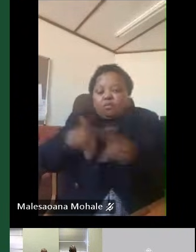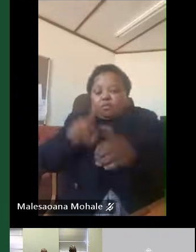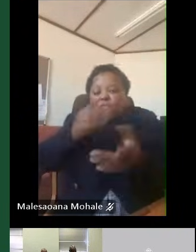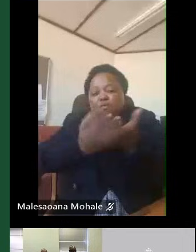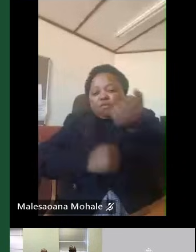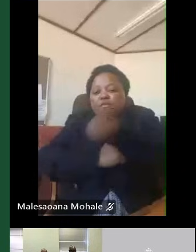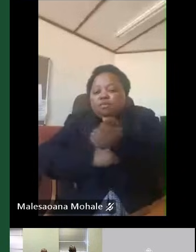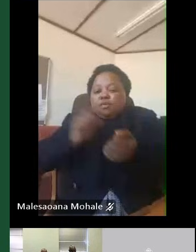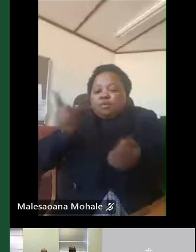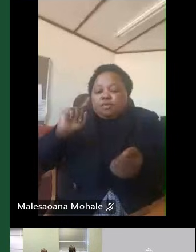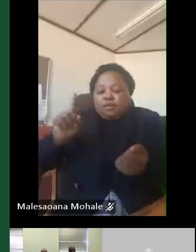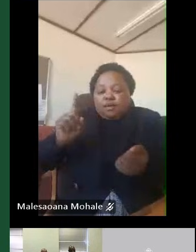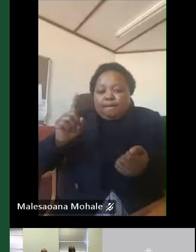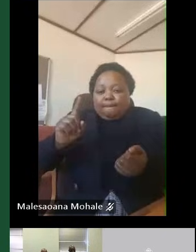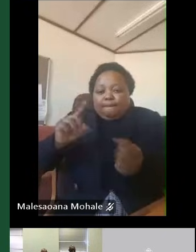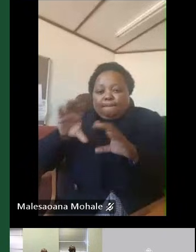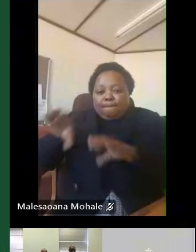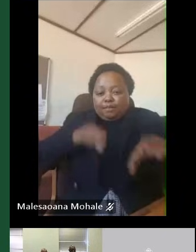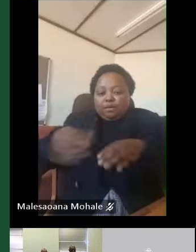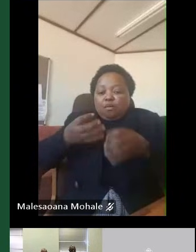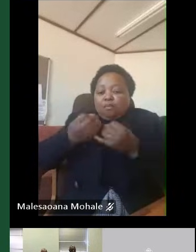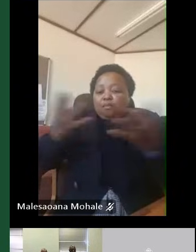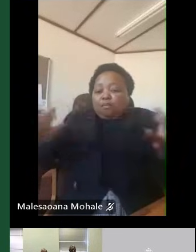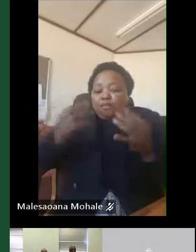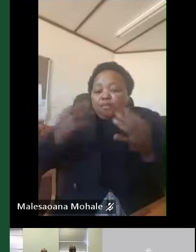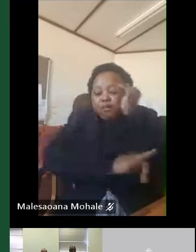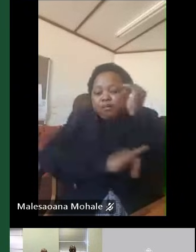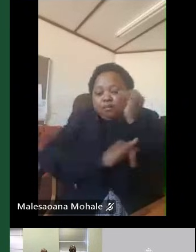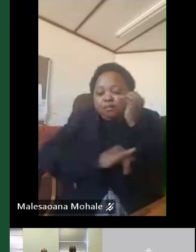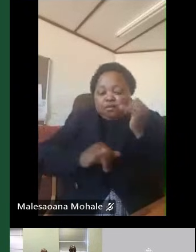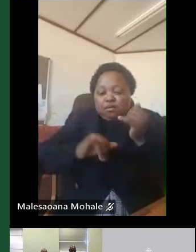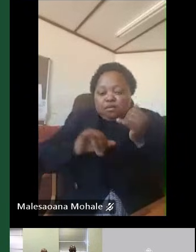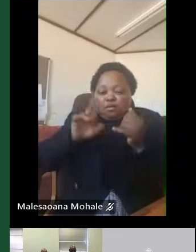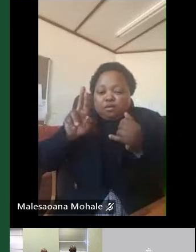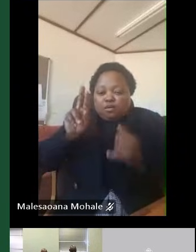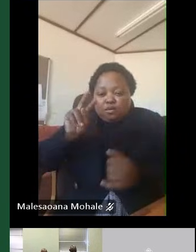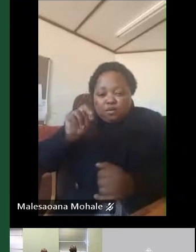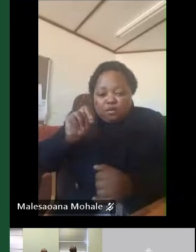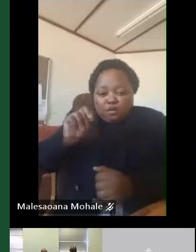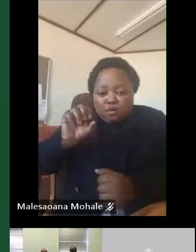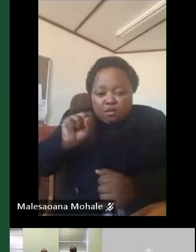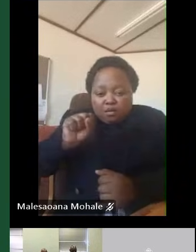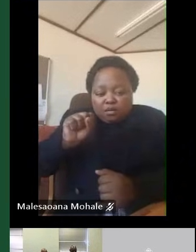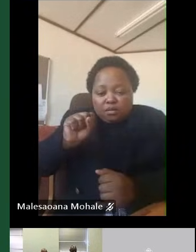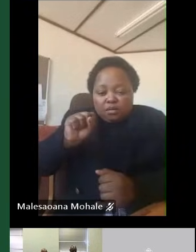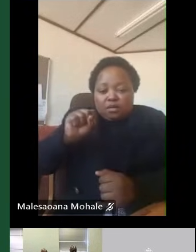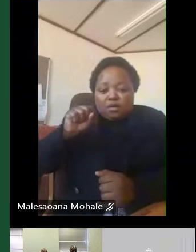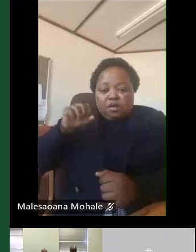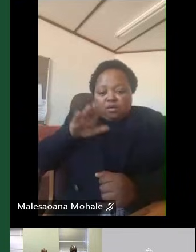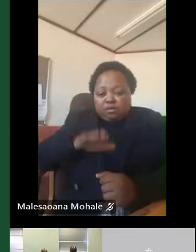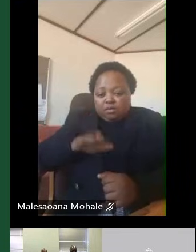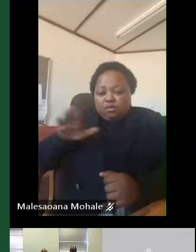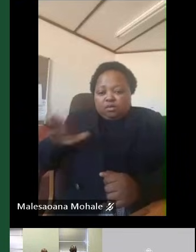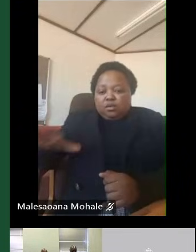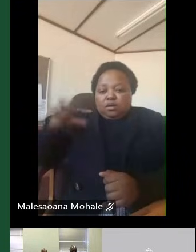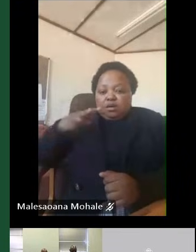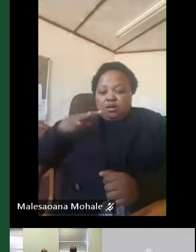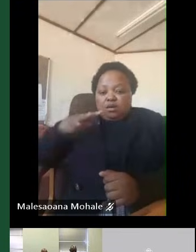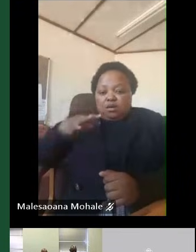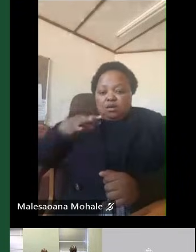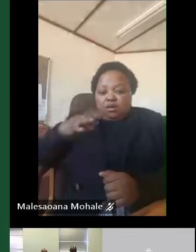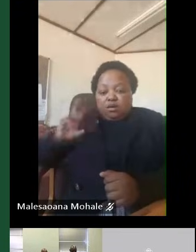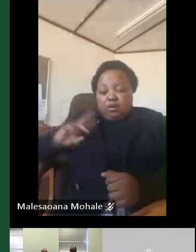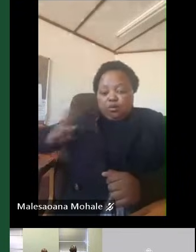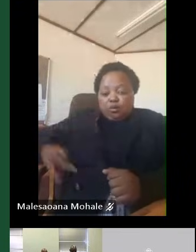many countries. The Joint UN Essential Services Package for Women and Girls Subject to Violence, a globally